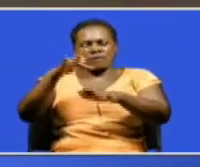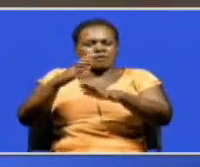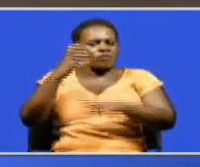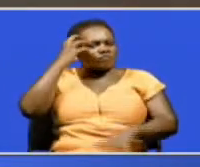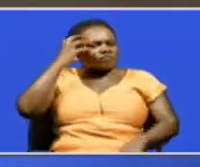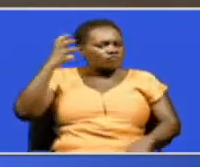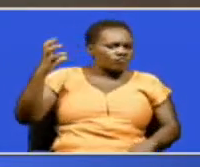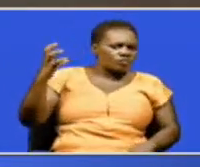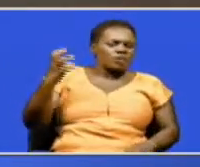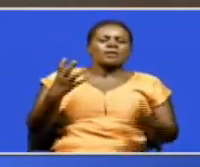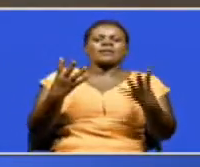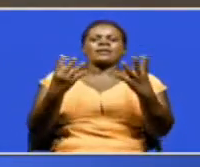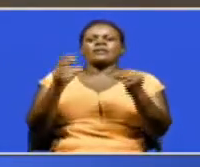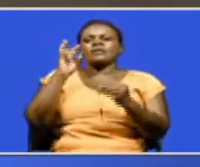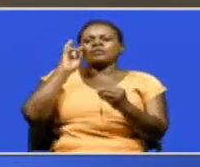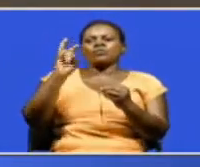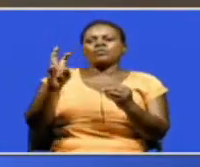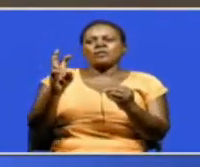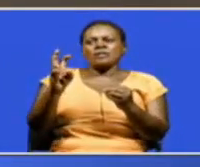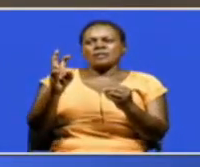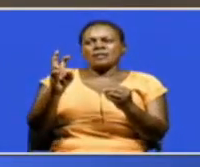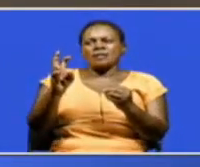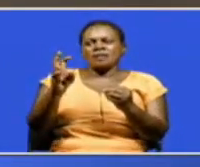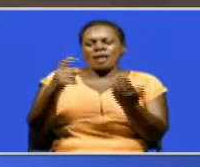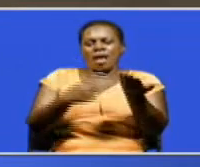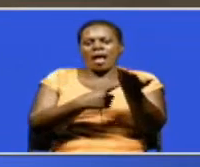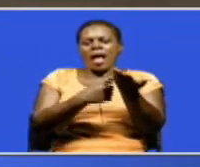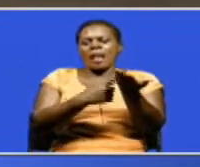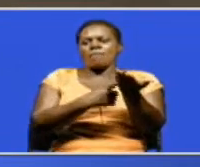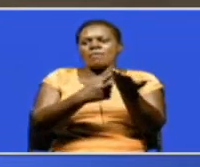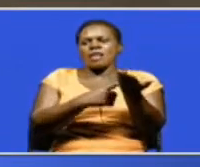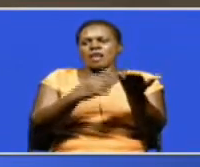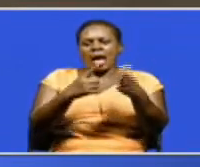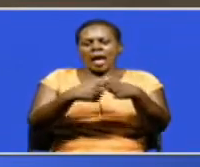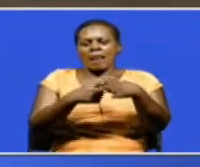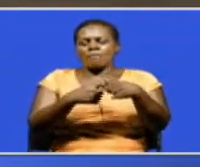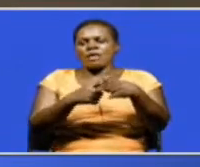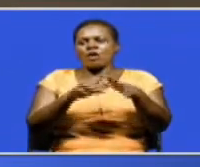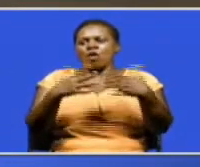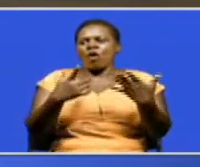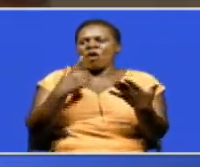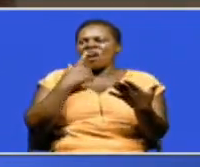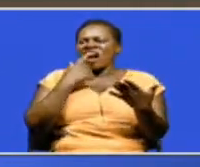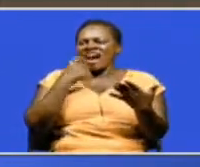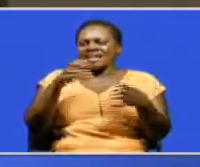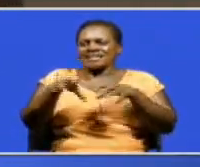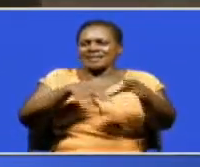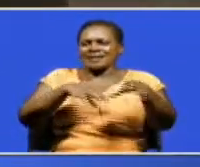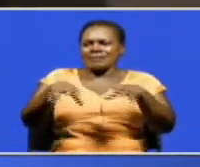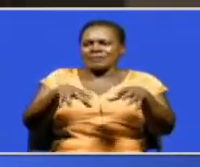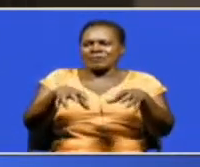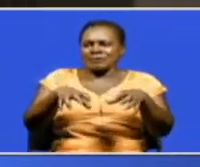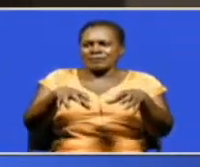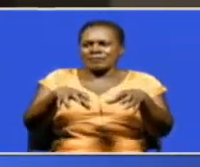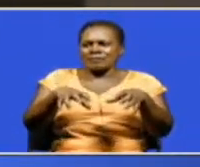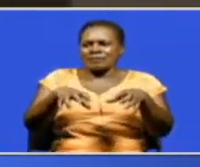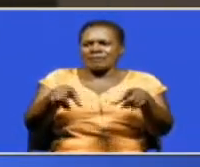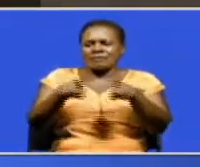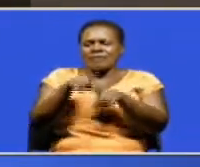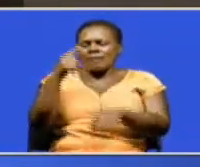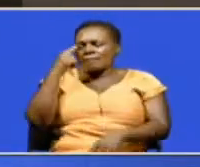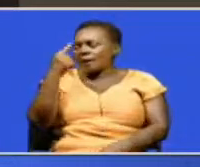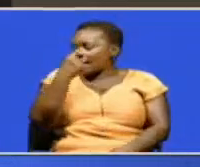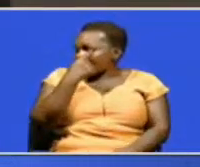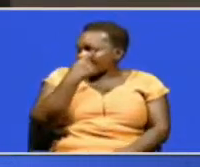inflammation, it is easier to see that on an albino or a white, white animal. Okay? Even the eyes,